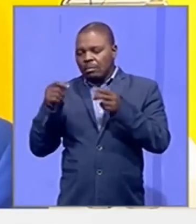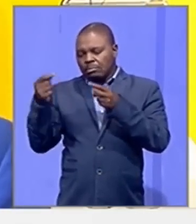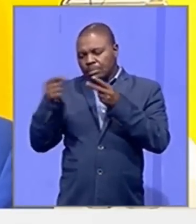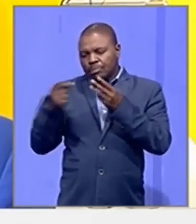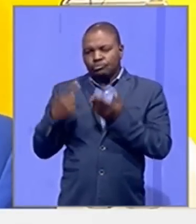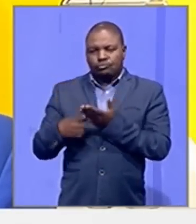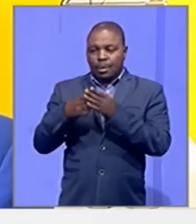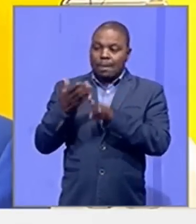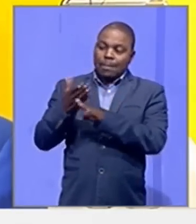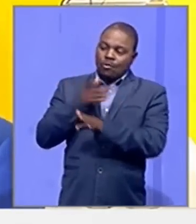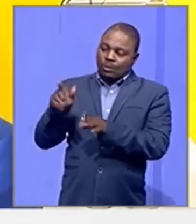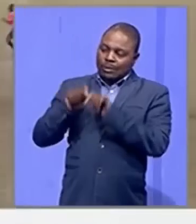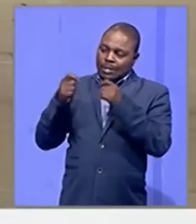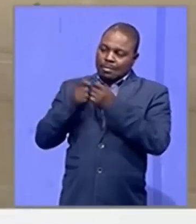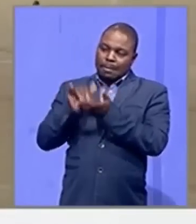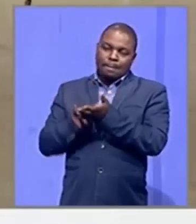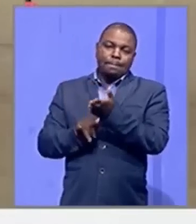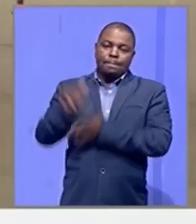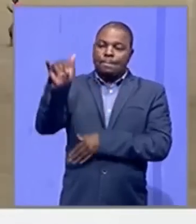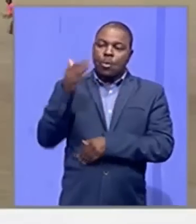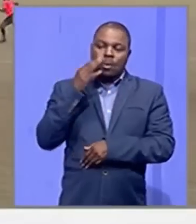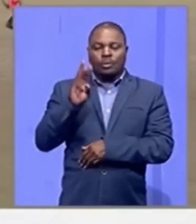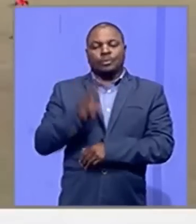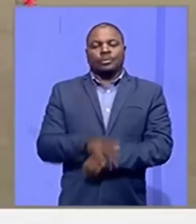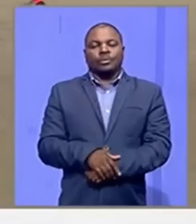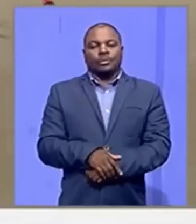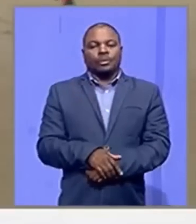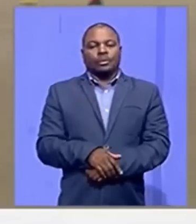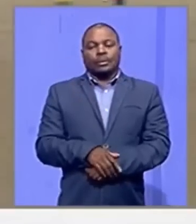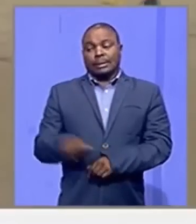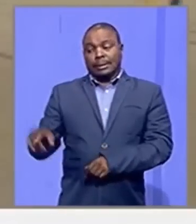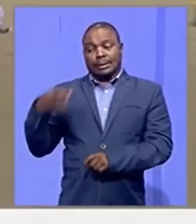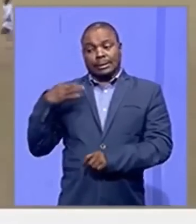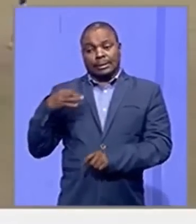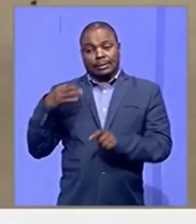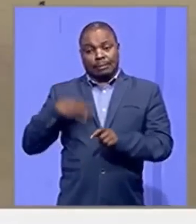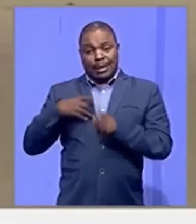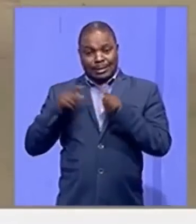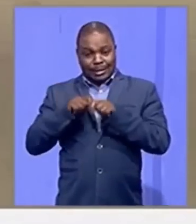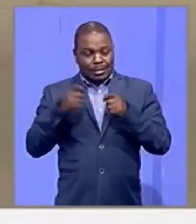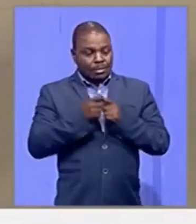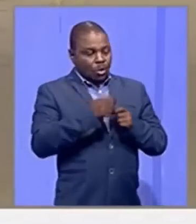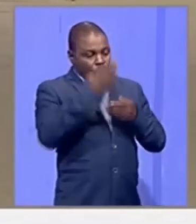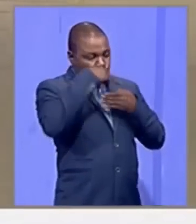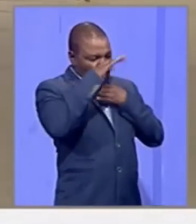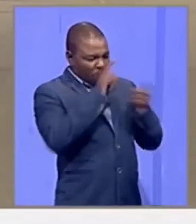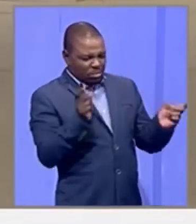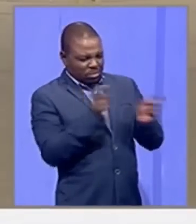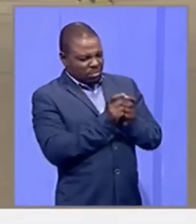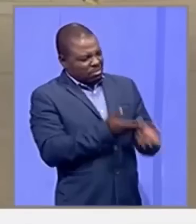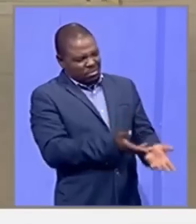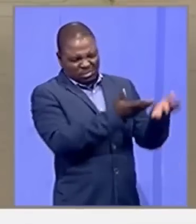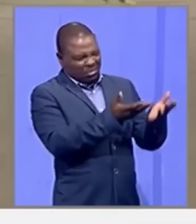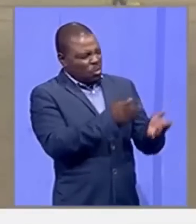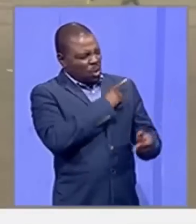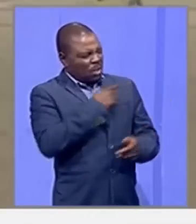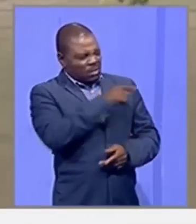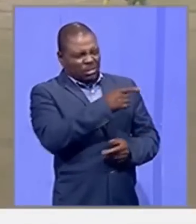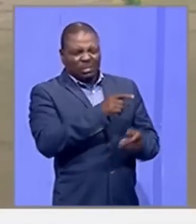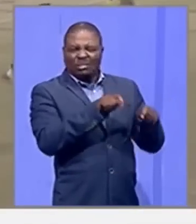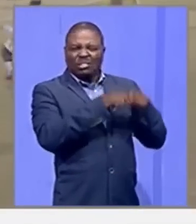team departs on Wednesday. Gape banyana e be ba sa nyake go raloka kgatlhanong le Botswana ka ge ba re ke bomagogorwane ka